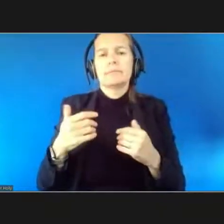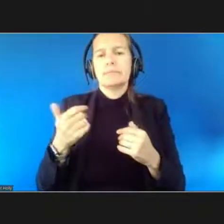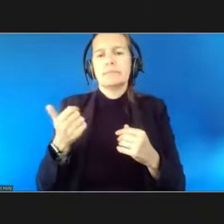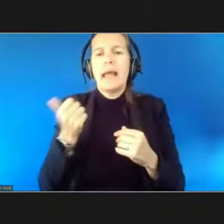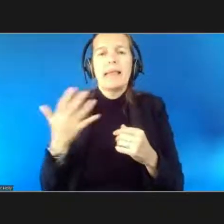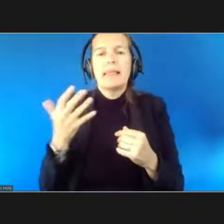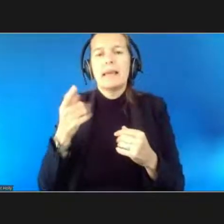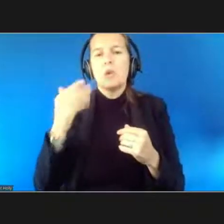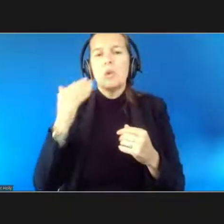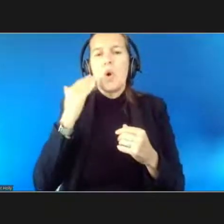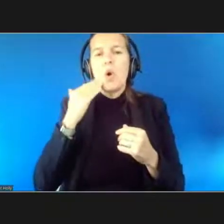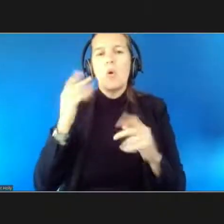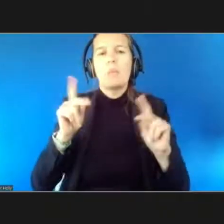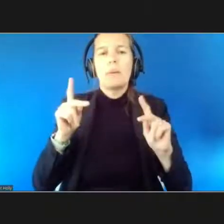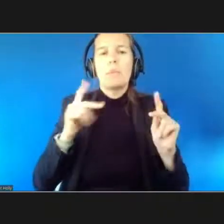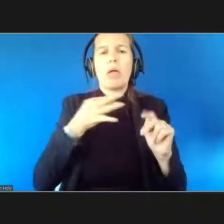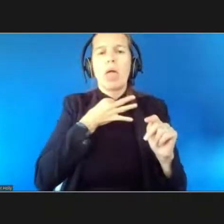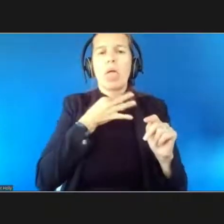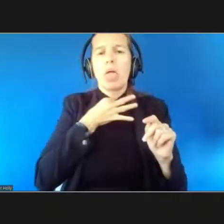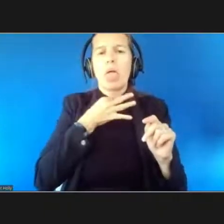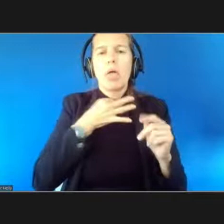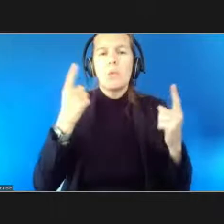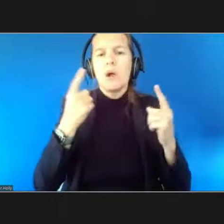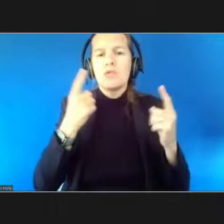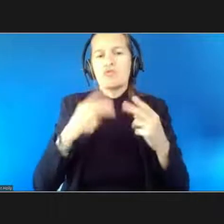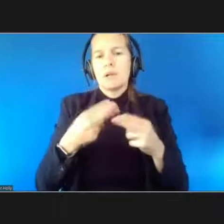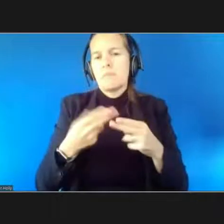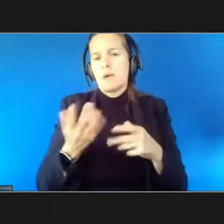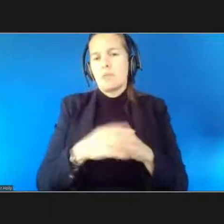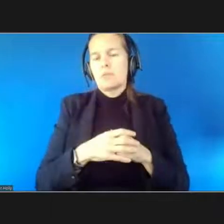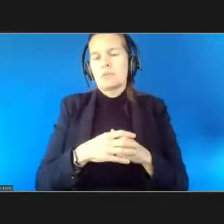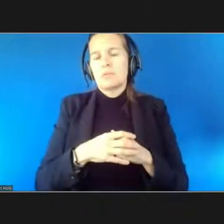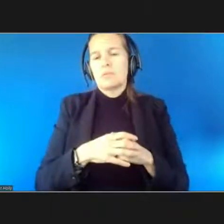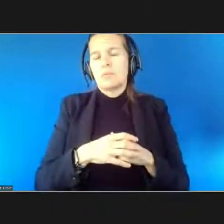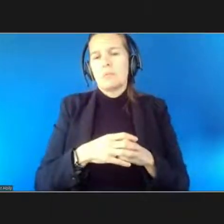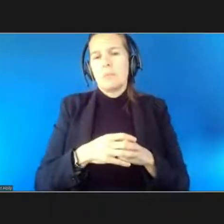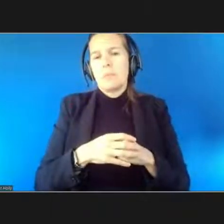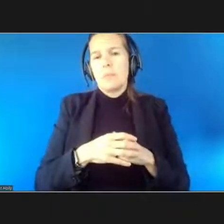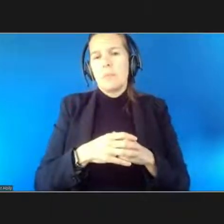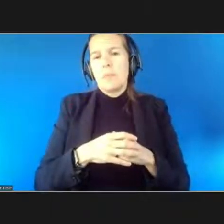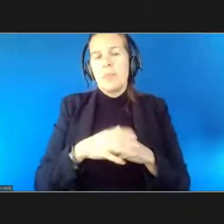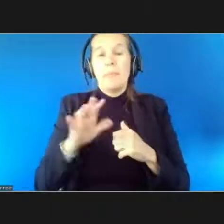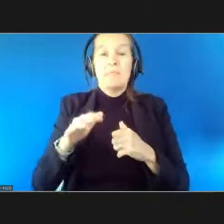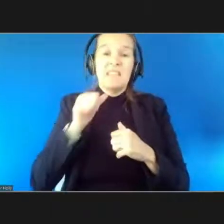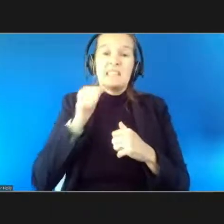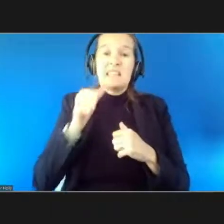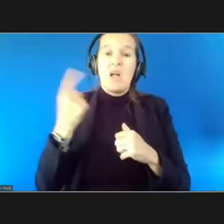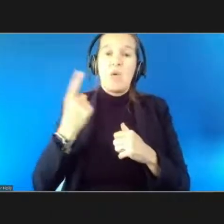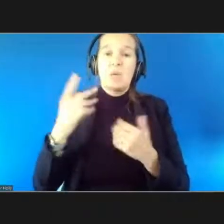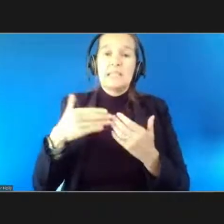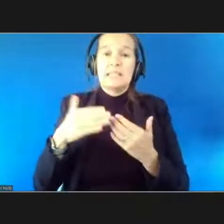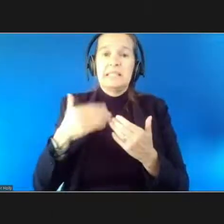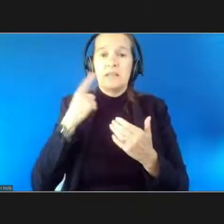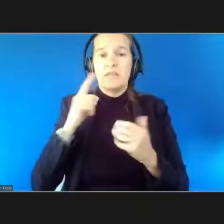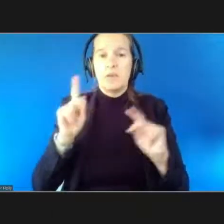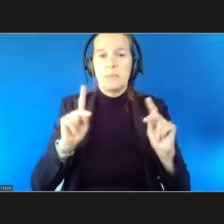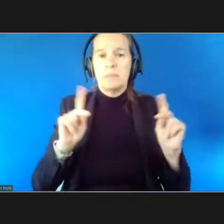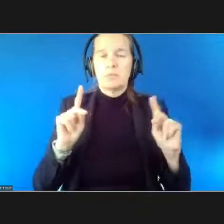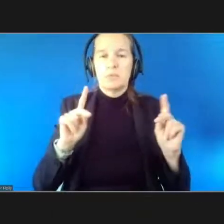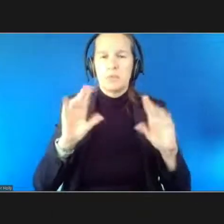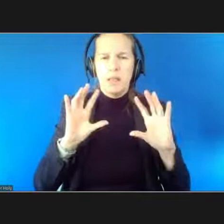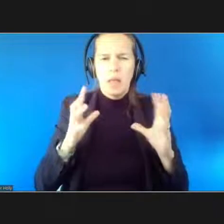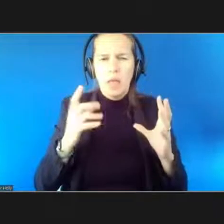might be out there sort of along these lines. I think it's not always an easy thing for people to get their heads around, to